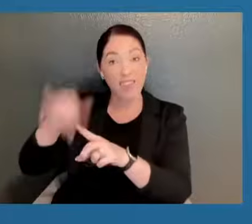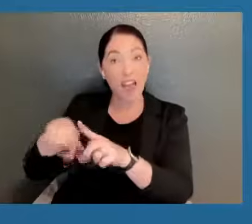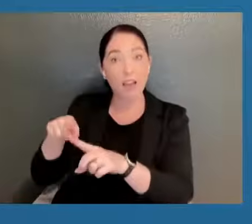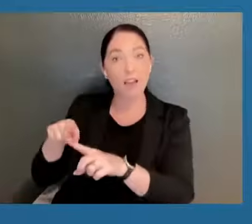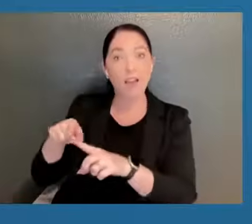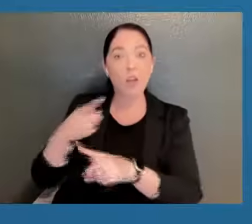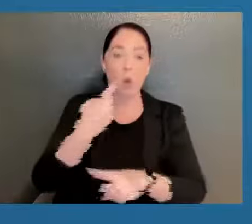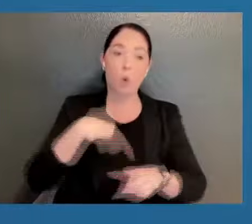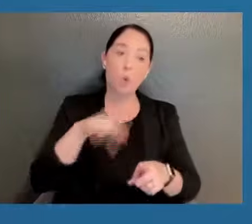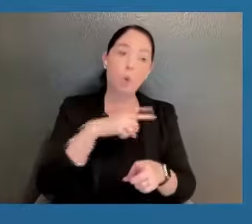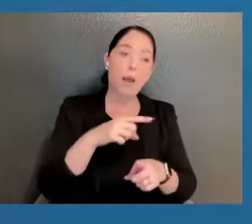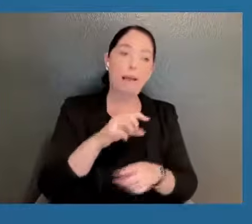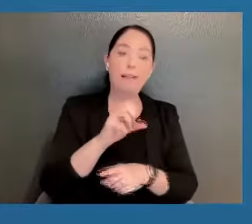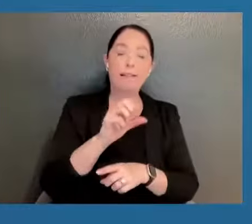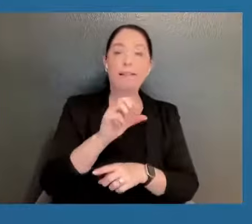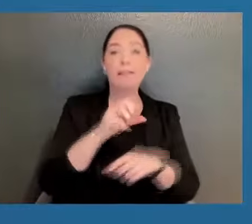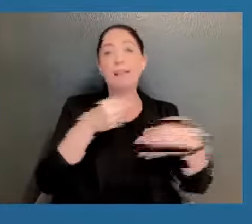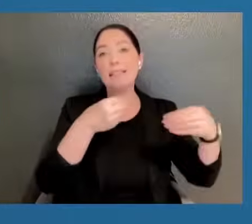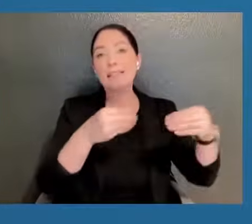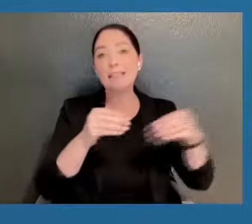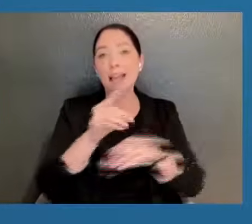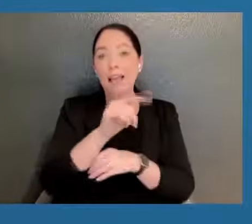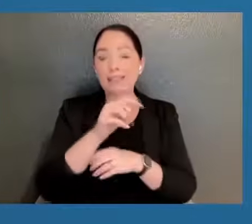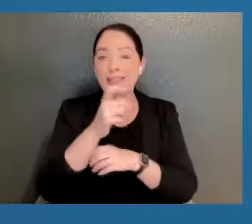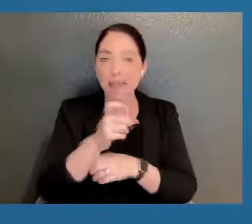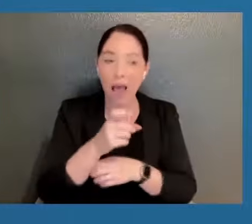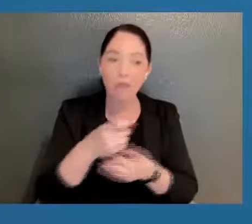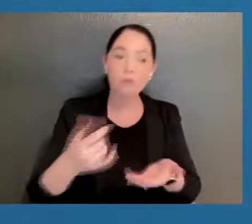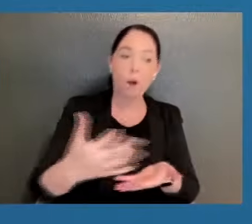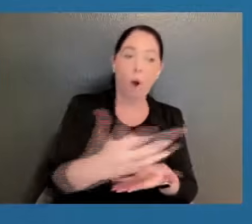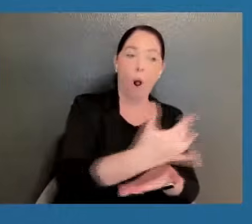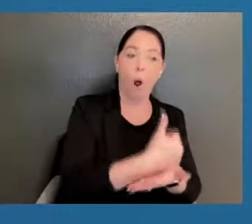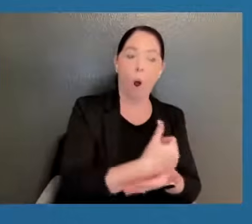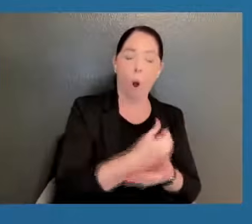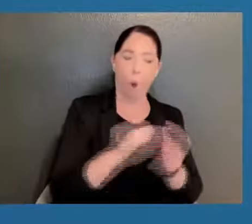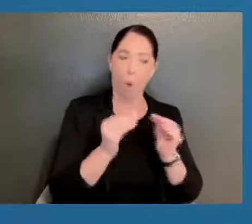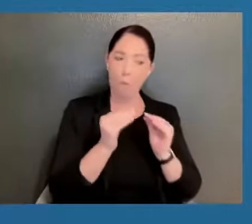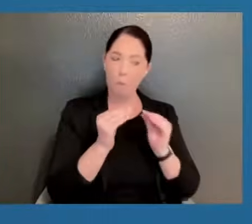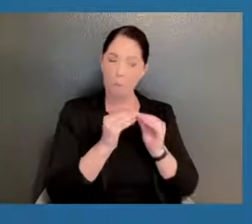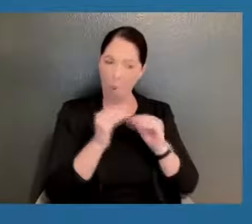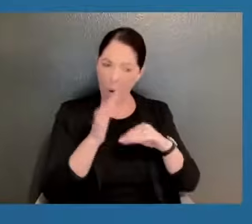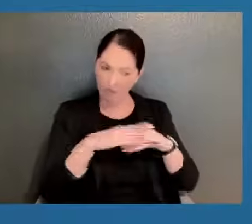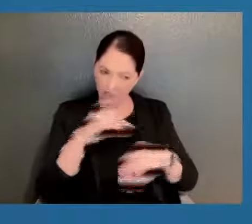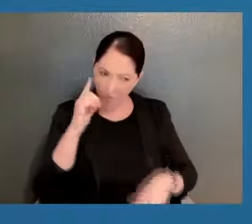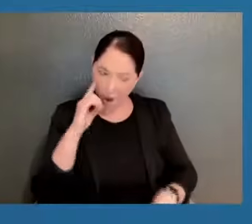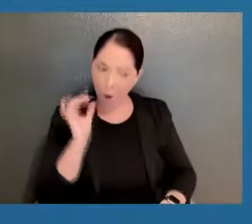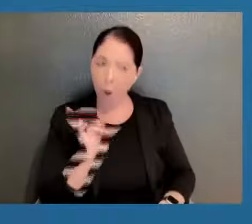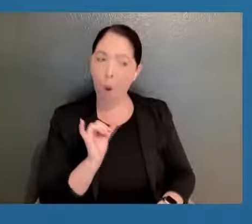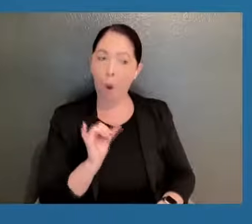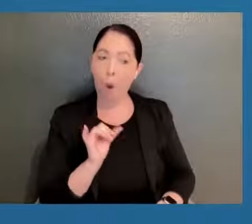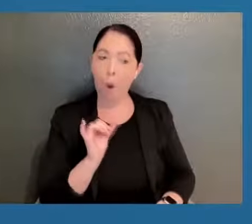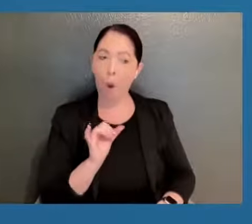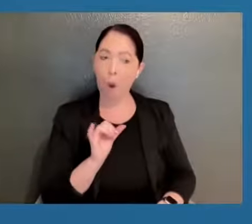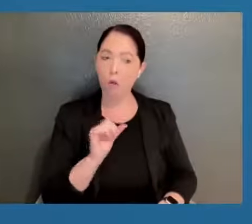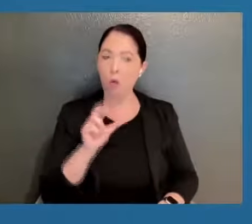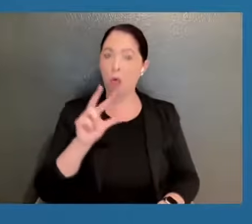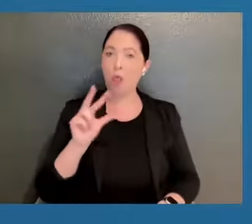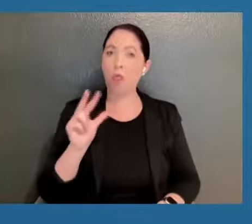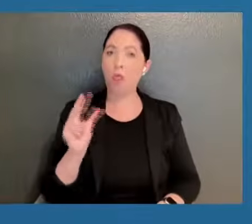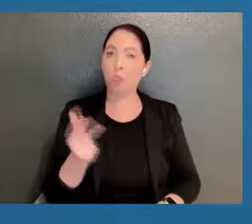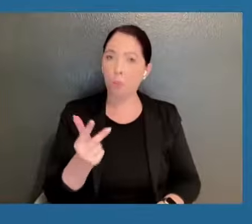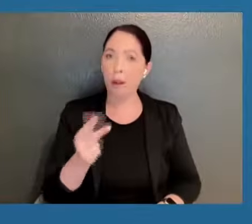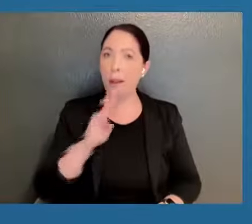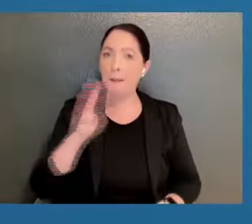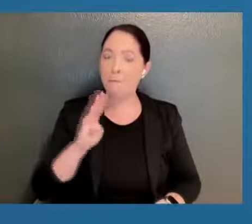revenue than we expected. Our comptroller knows how this works. So we collected $3 billion more than we even anticipated